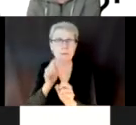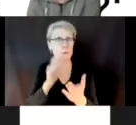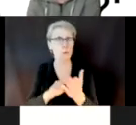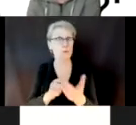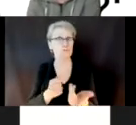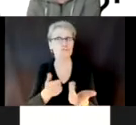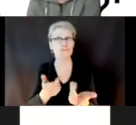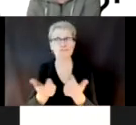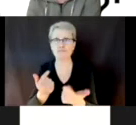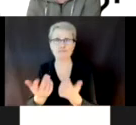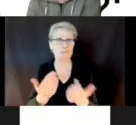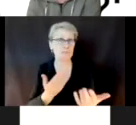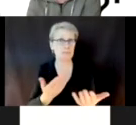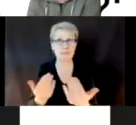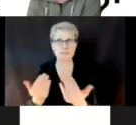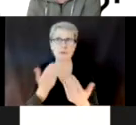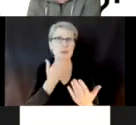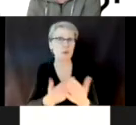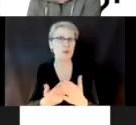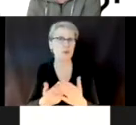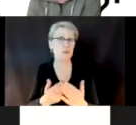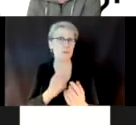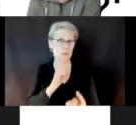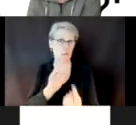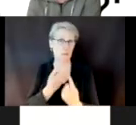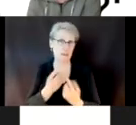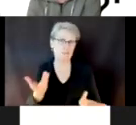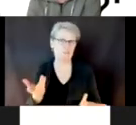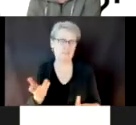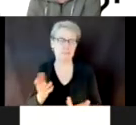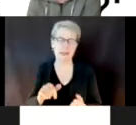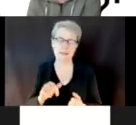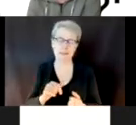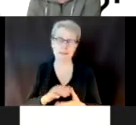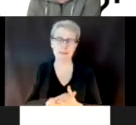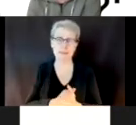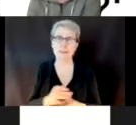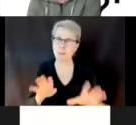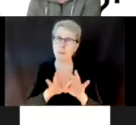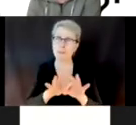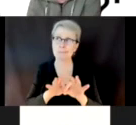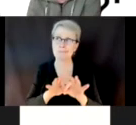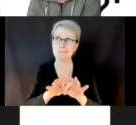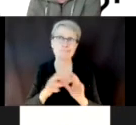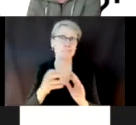that you enjoy working with. I think that's a rule of thumb for life, perhaps.